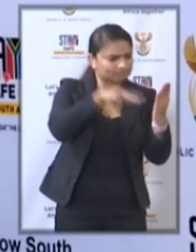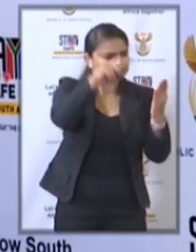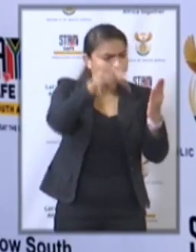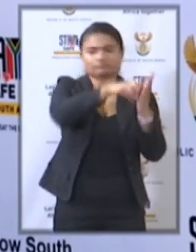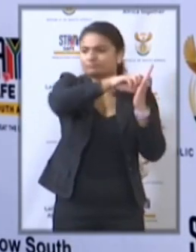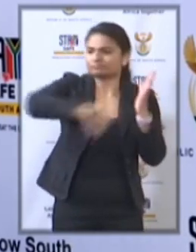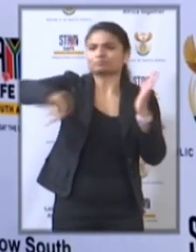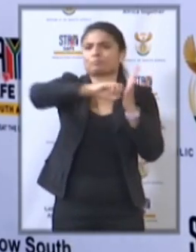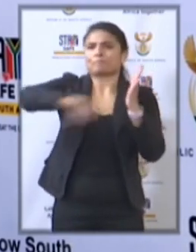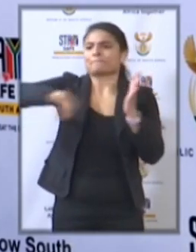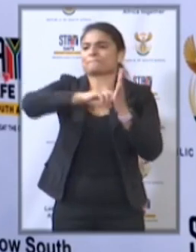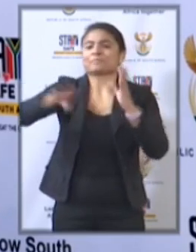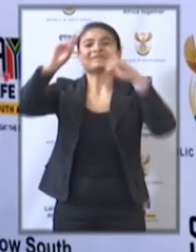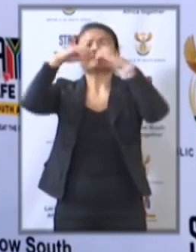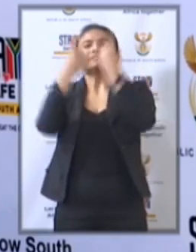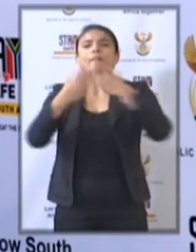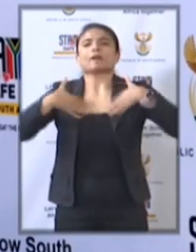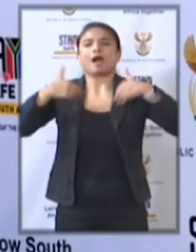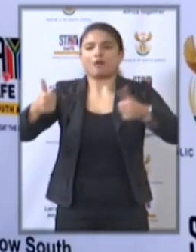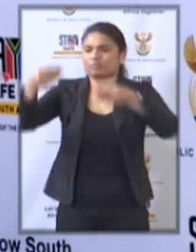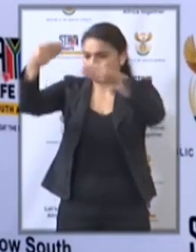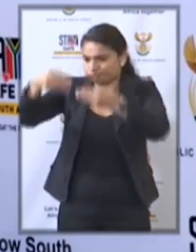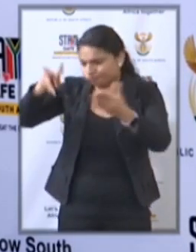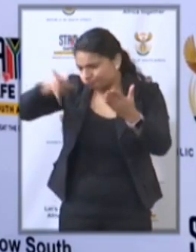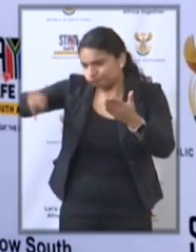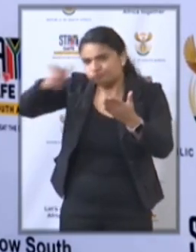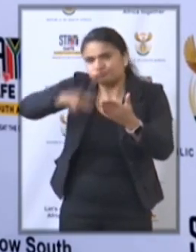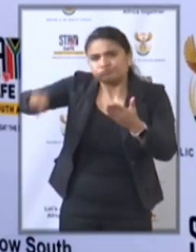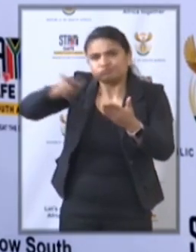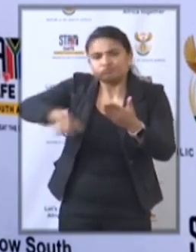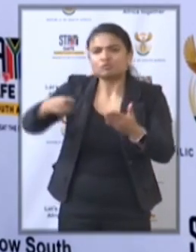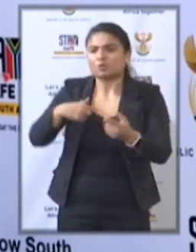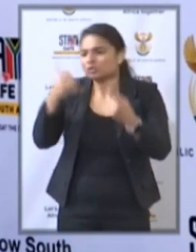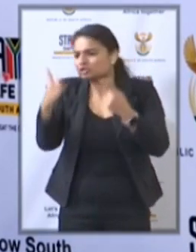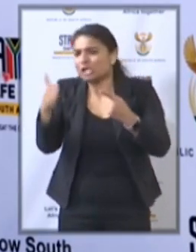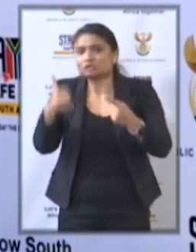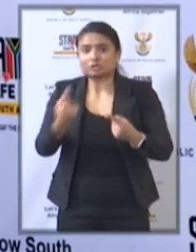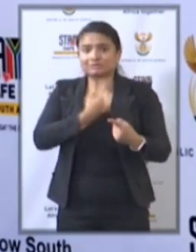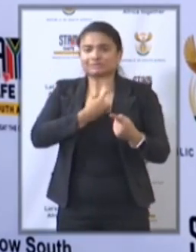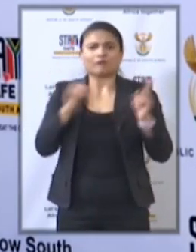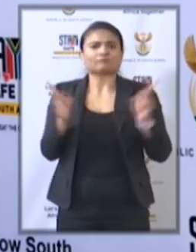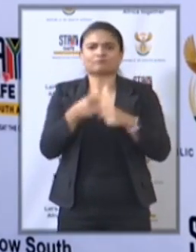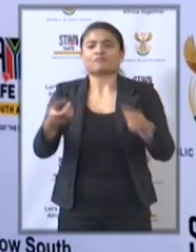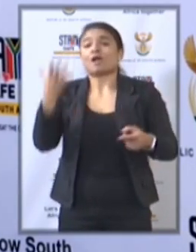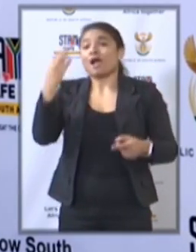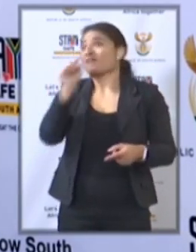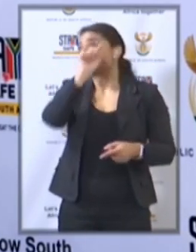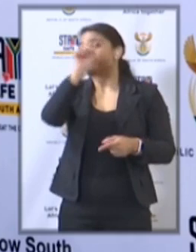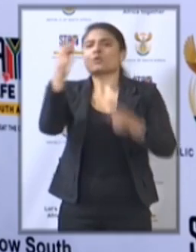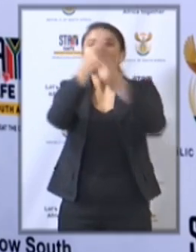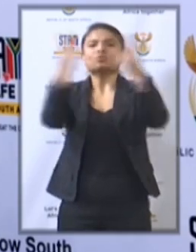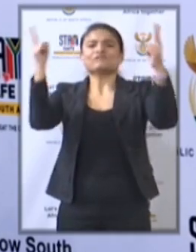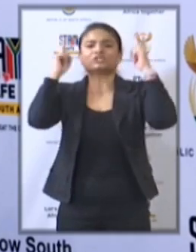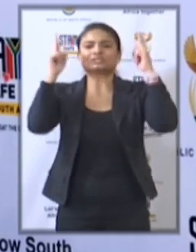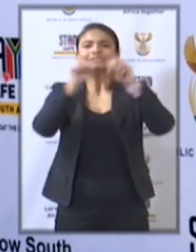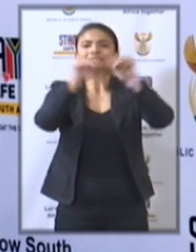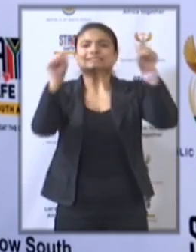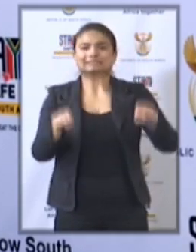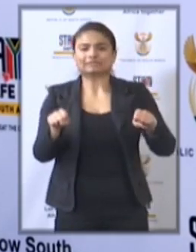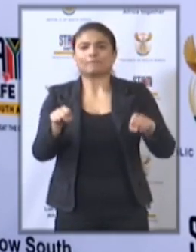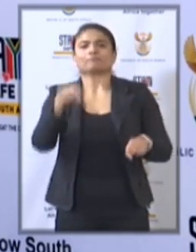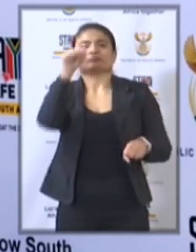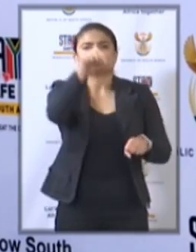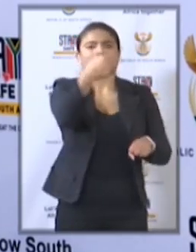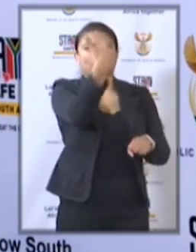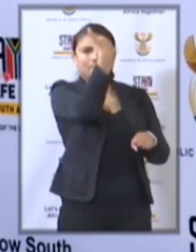those who cannot screen through health check, screening stations have been developed at every campus level